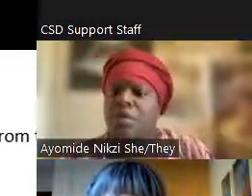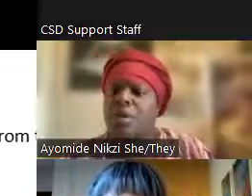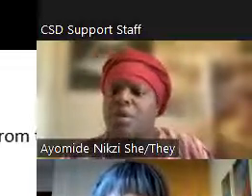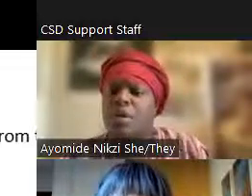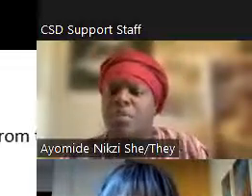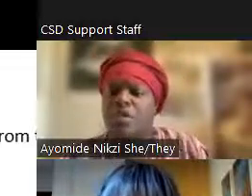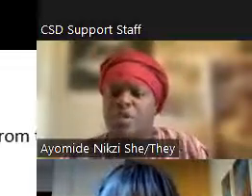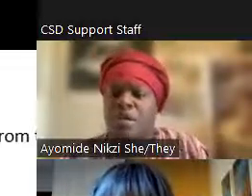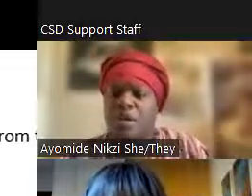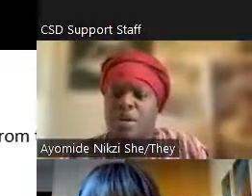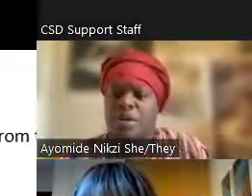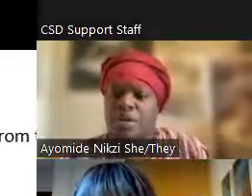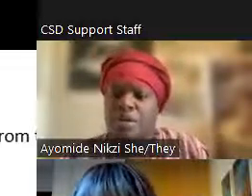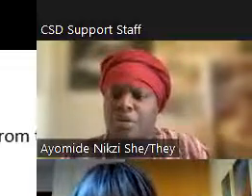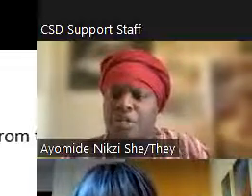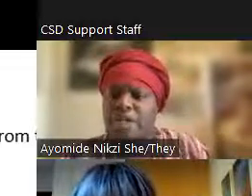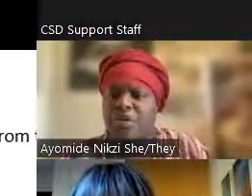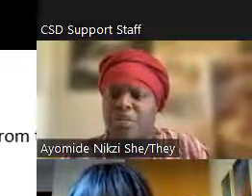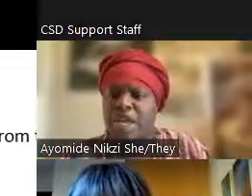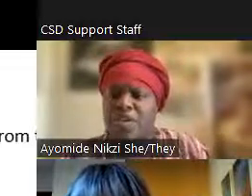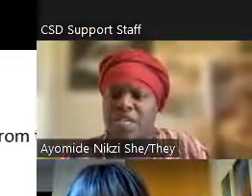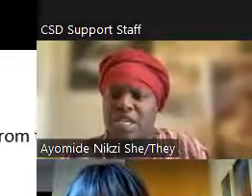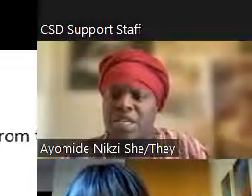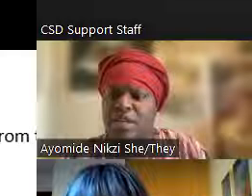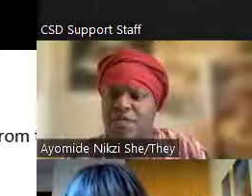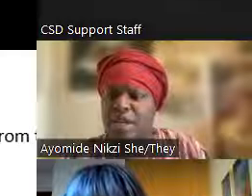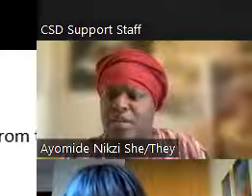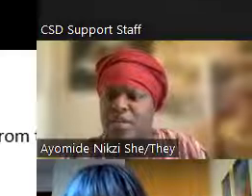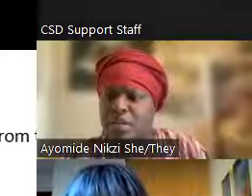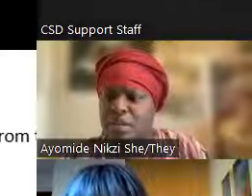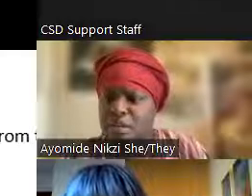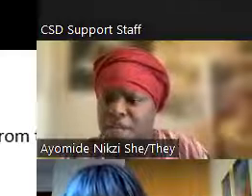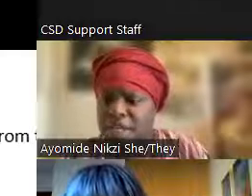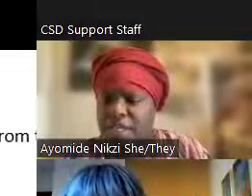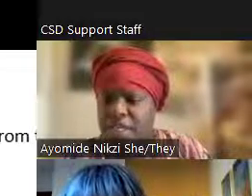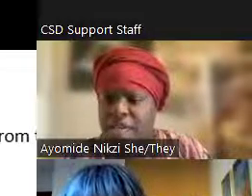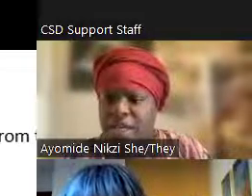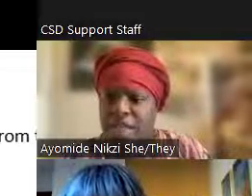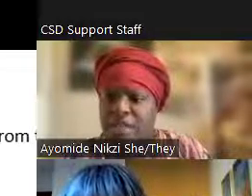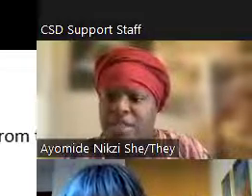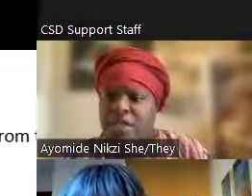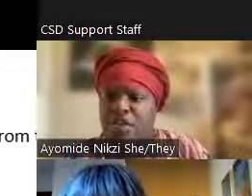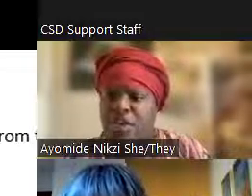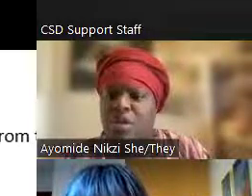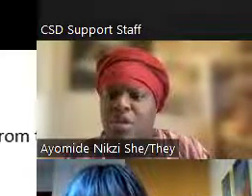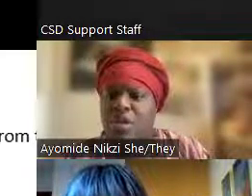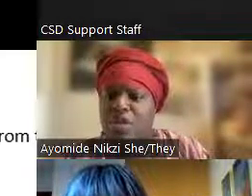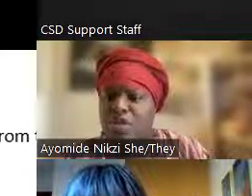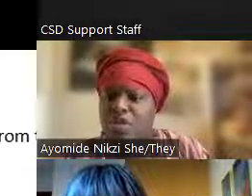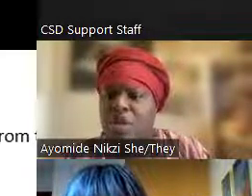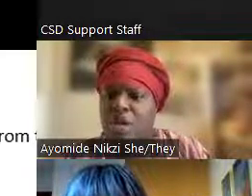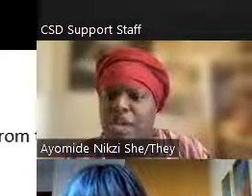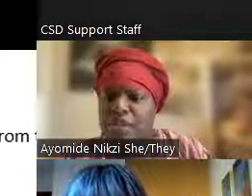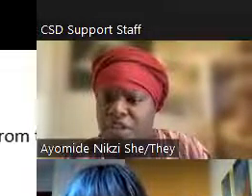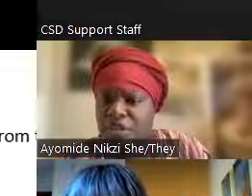Comment submitted on the current text from Angie in advance. deciding to end a discussion on an